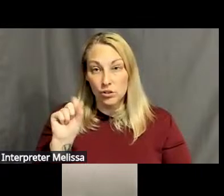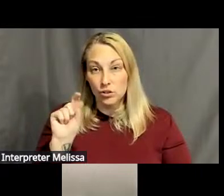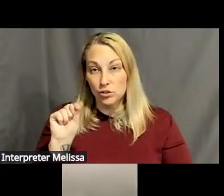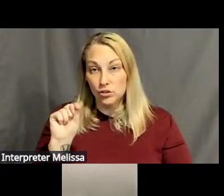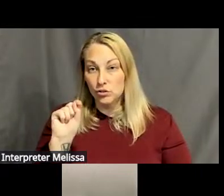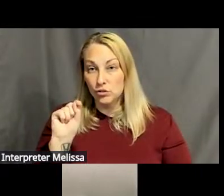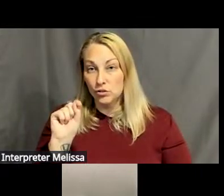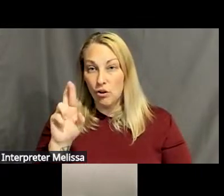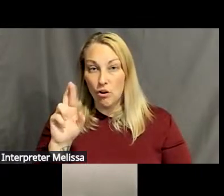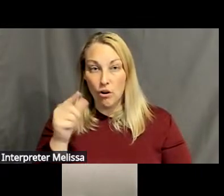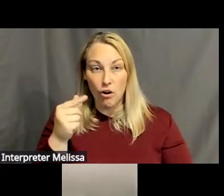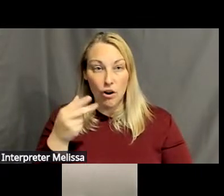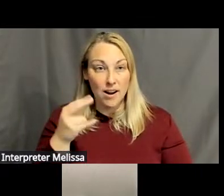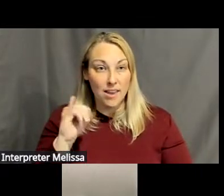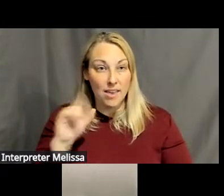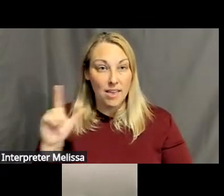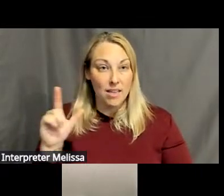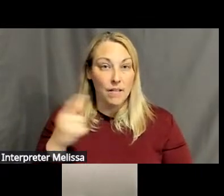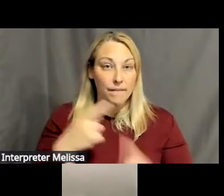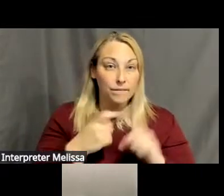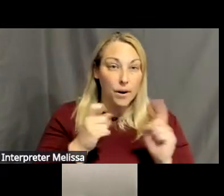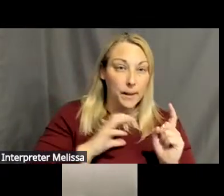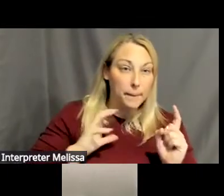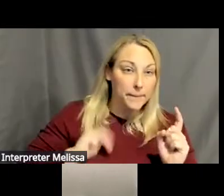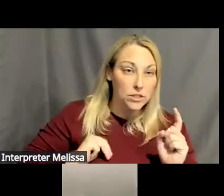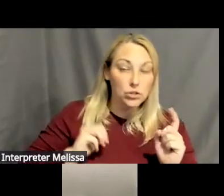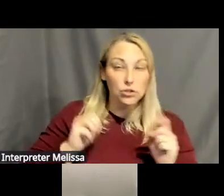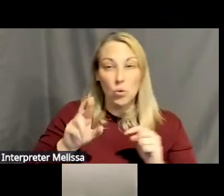Q&As. Are there any questions from the commissioners?